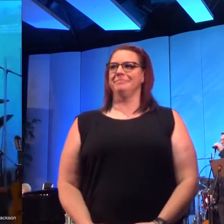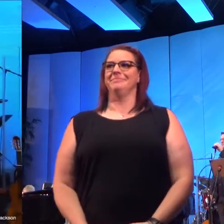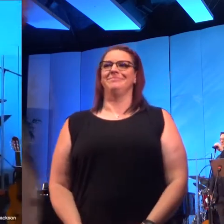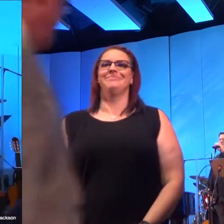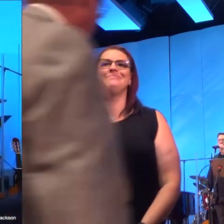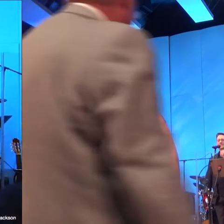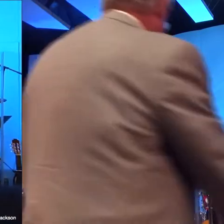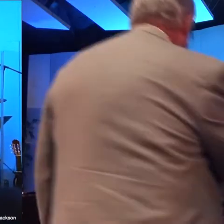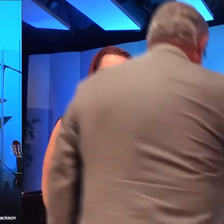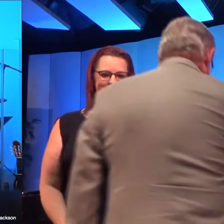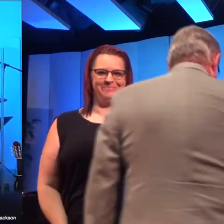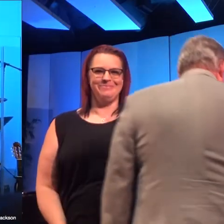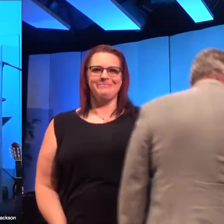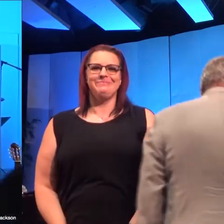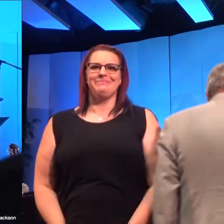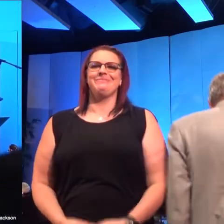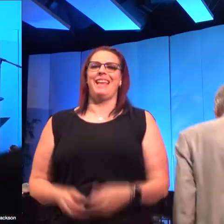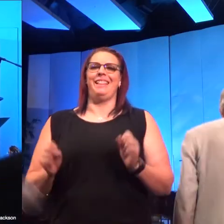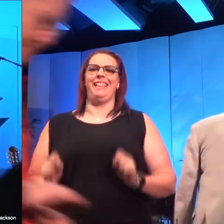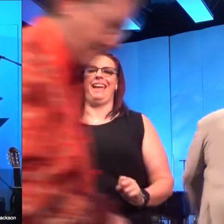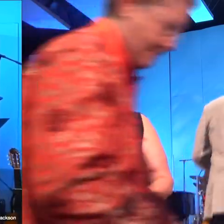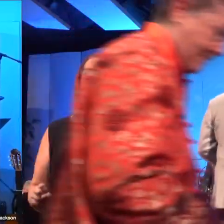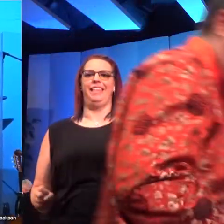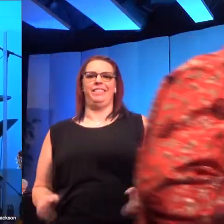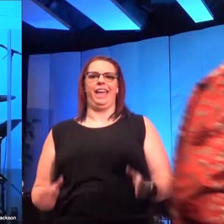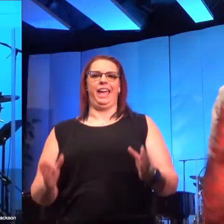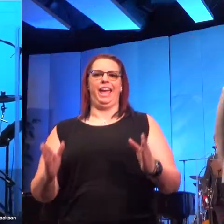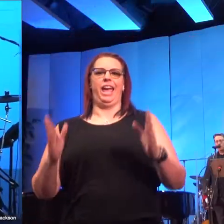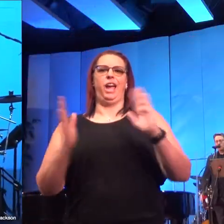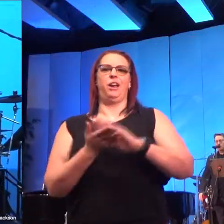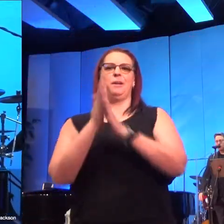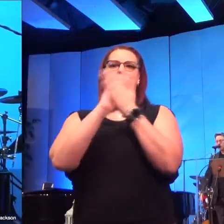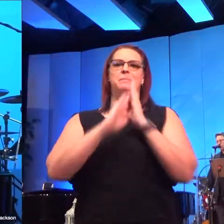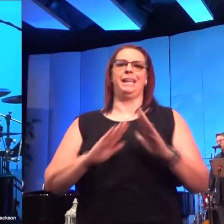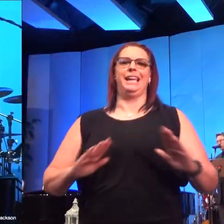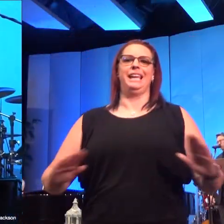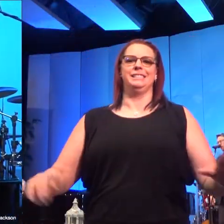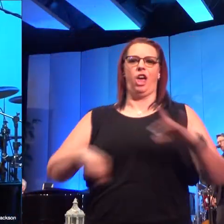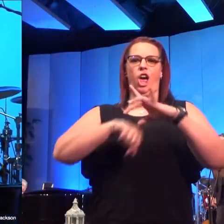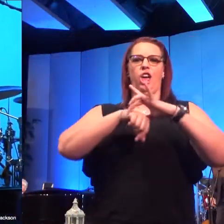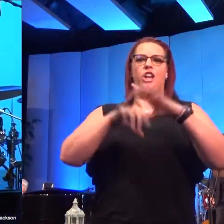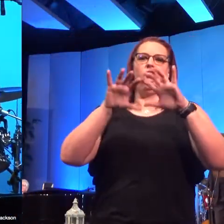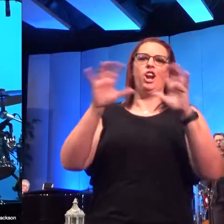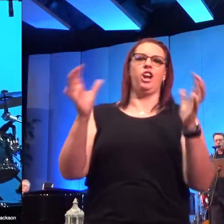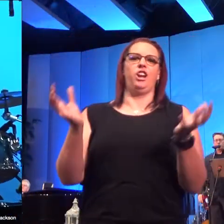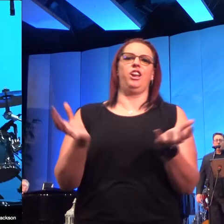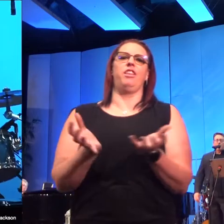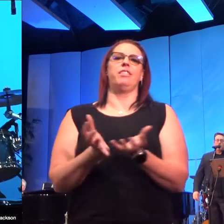Let there be peace.